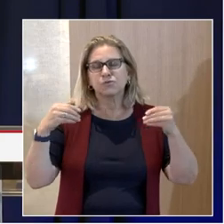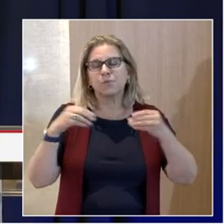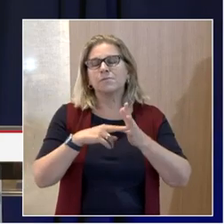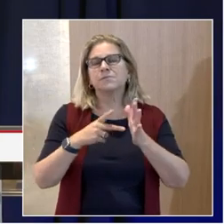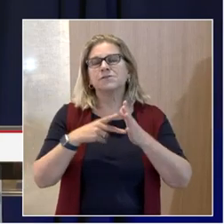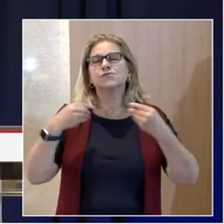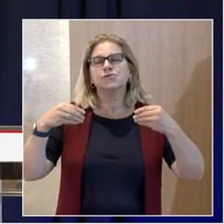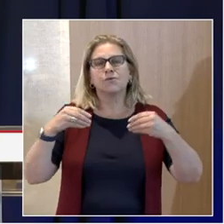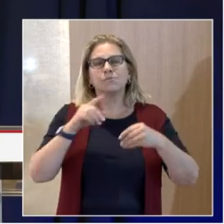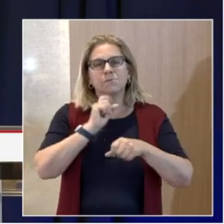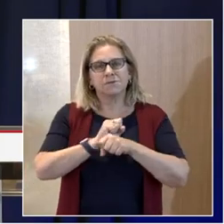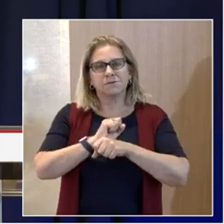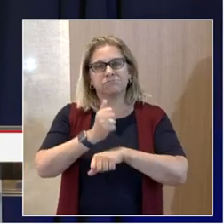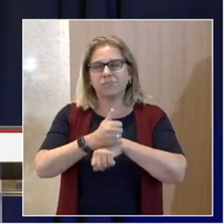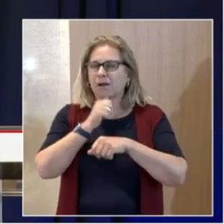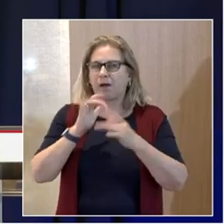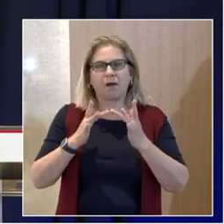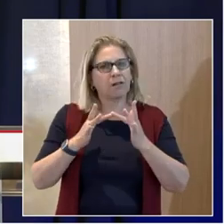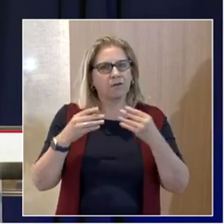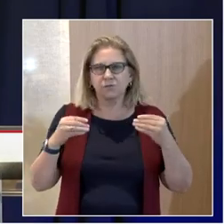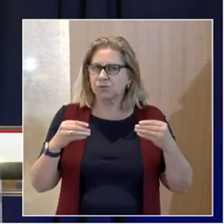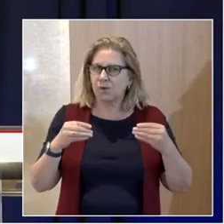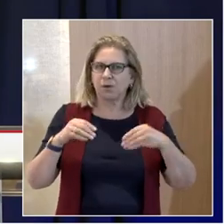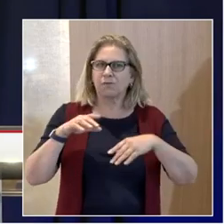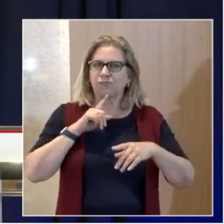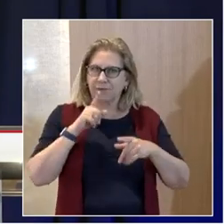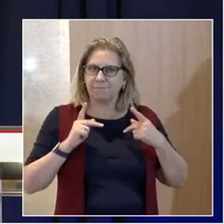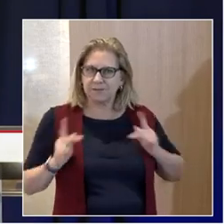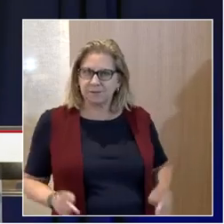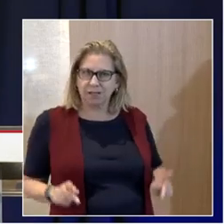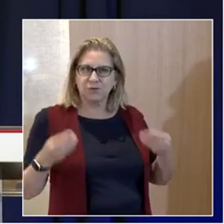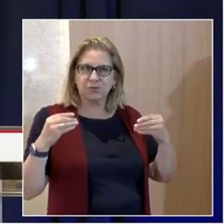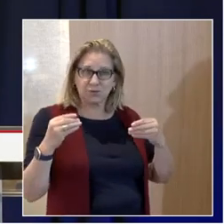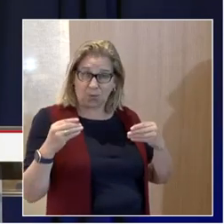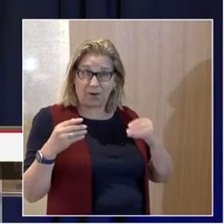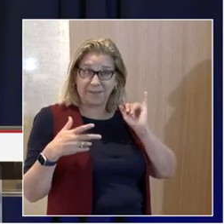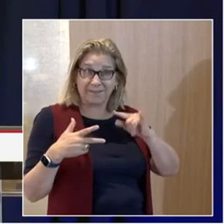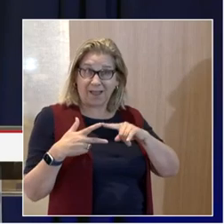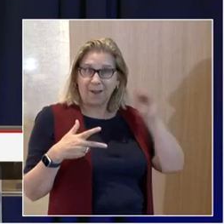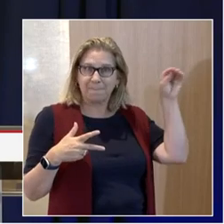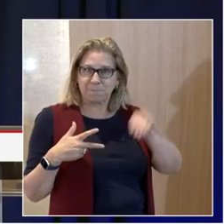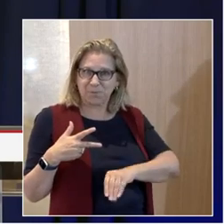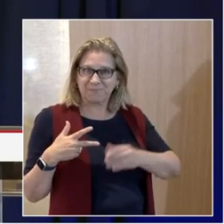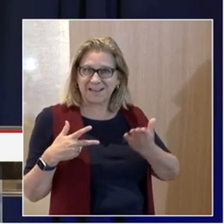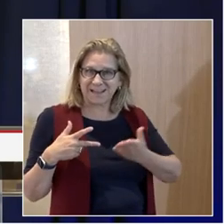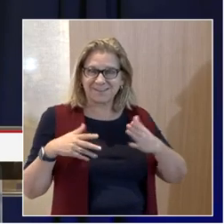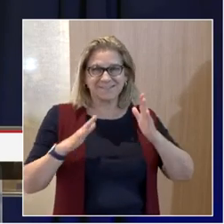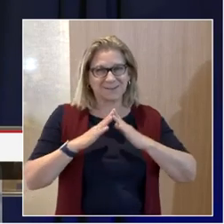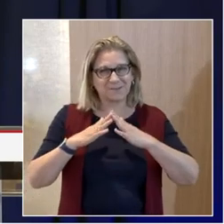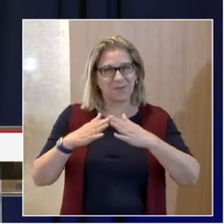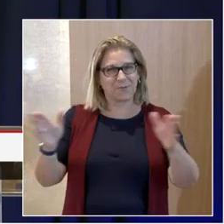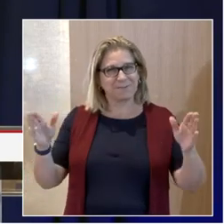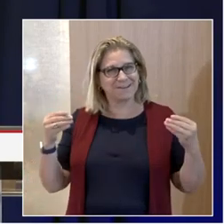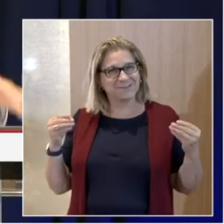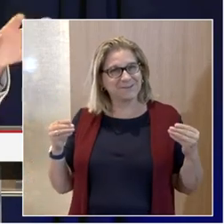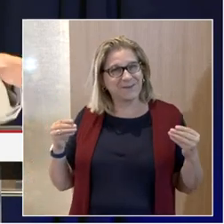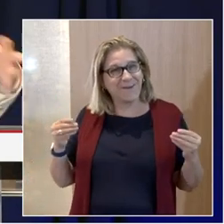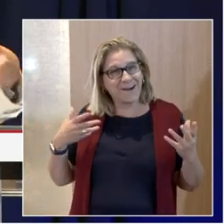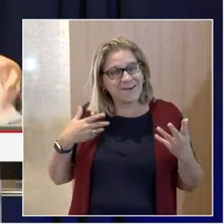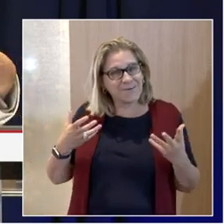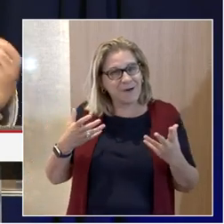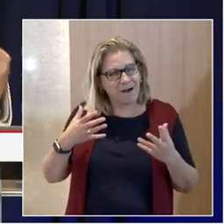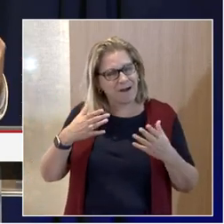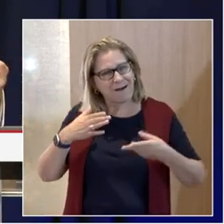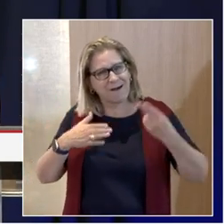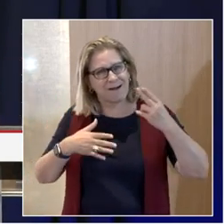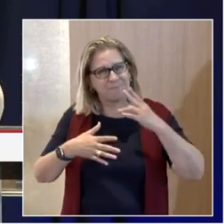minority-owned businesses, with a prioritization for grocery, urgent care, and child care centers, the things that we